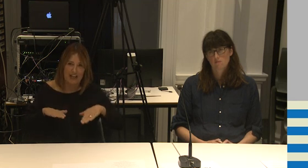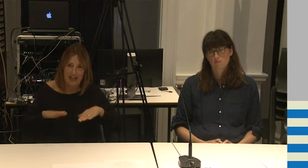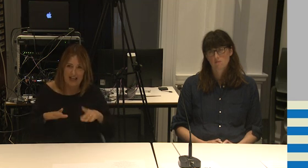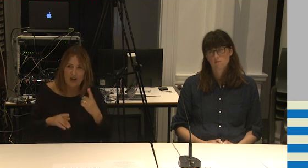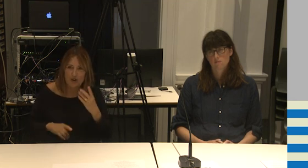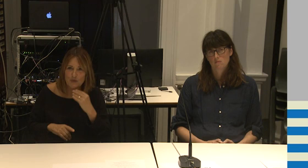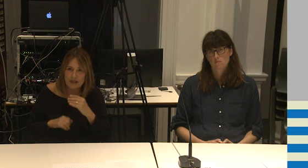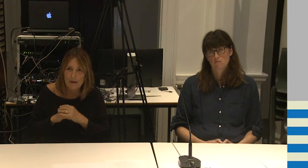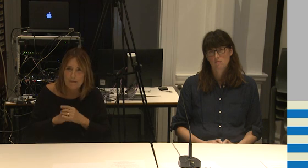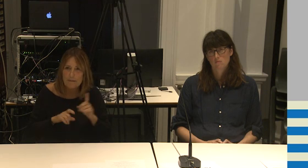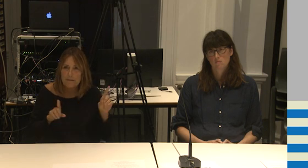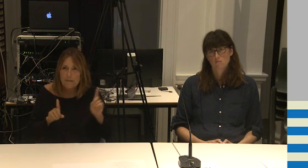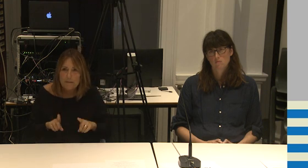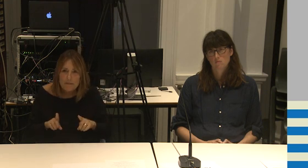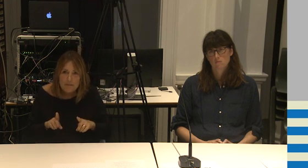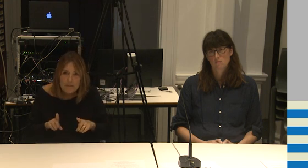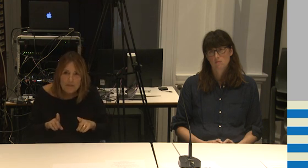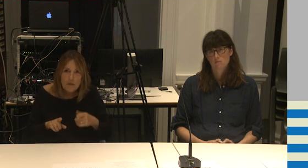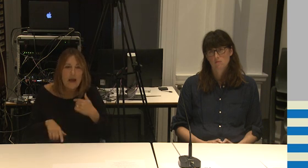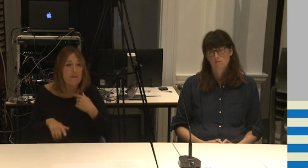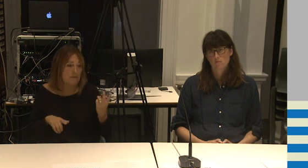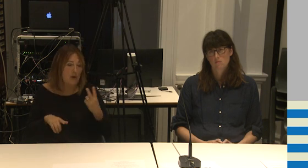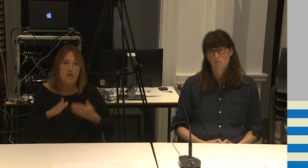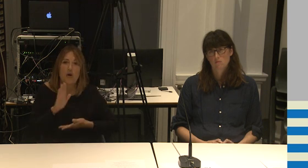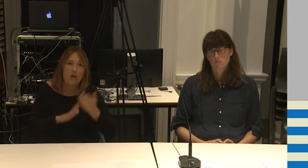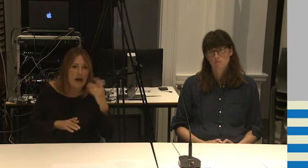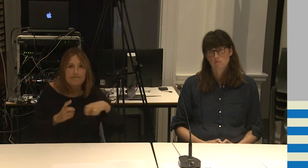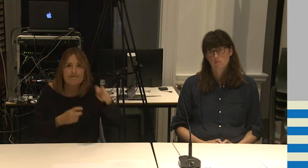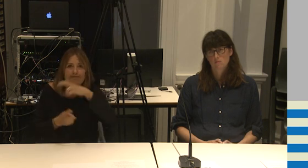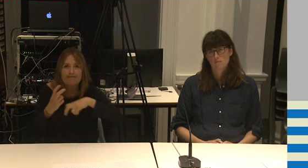many years. And we caused a lot of trouble everywhere, you know, it's